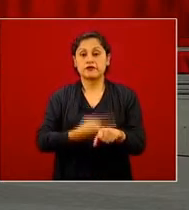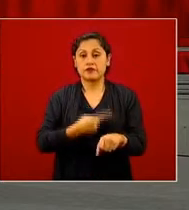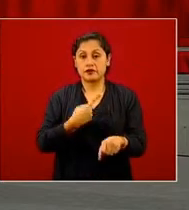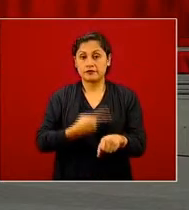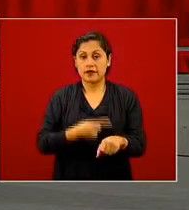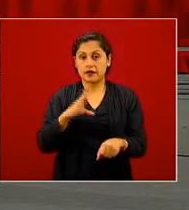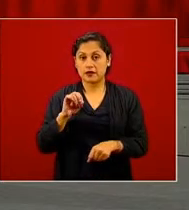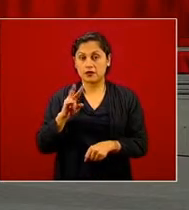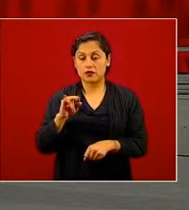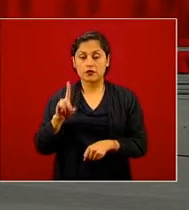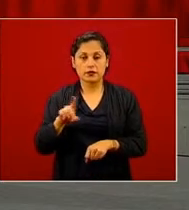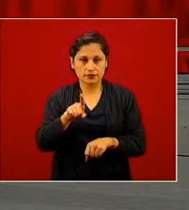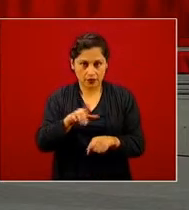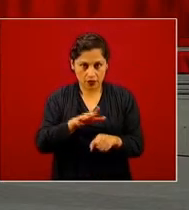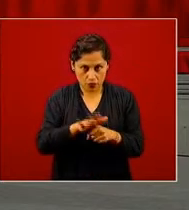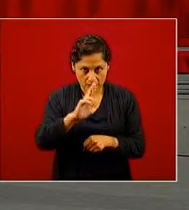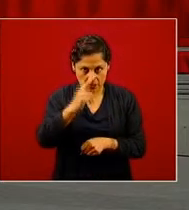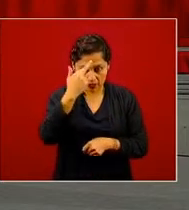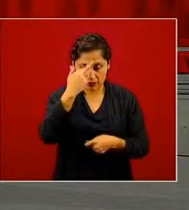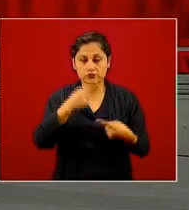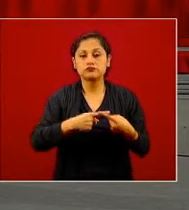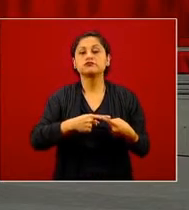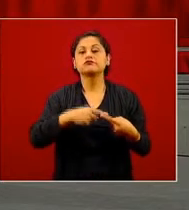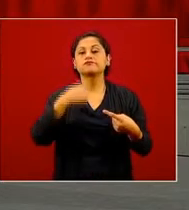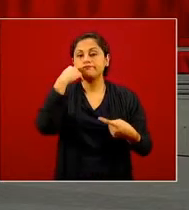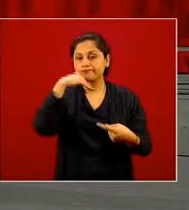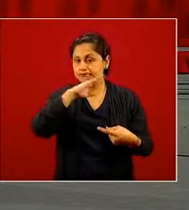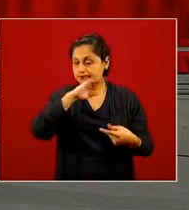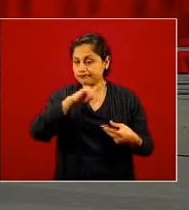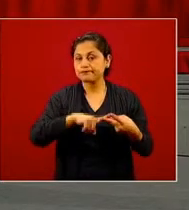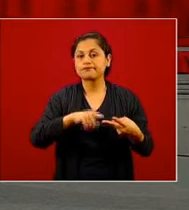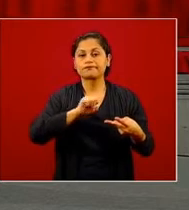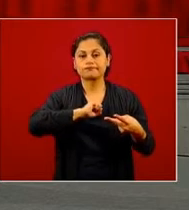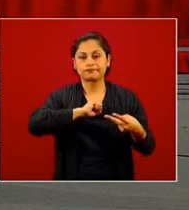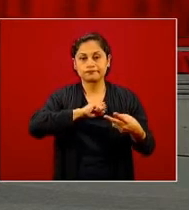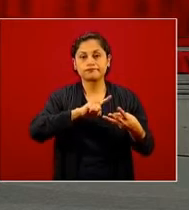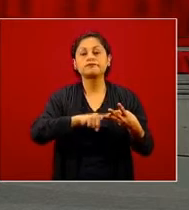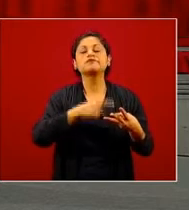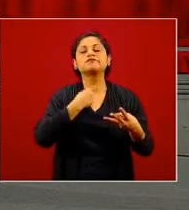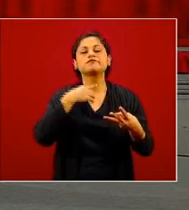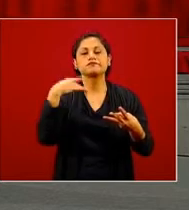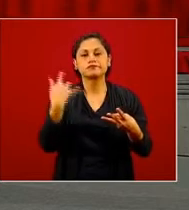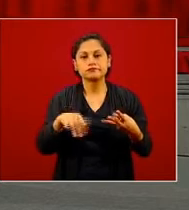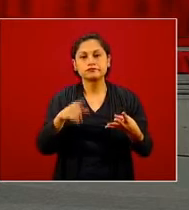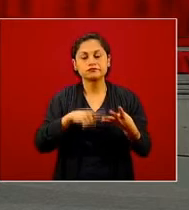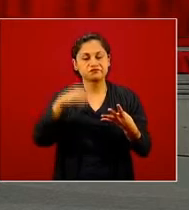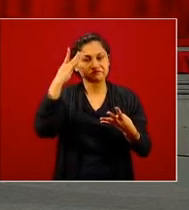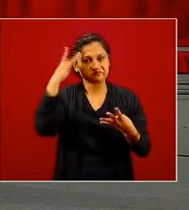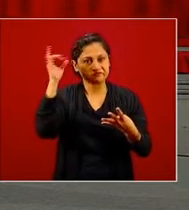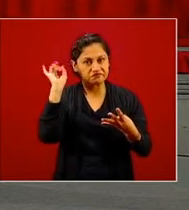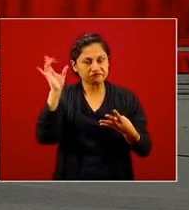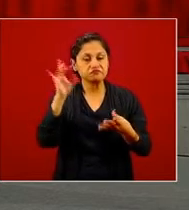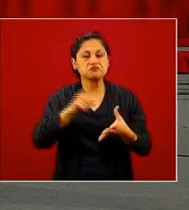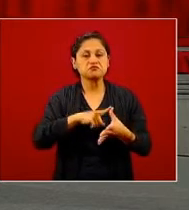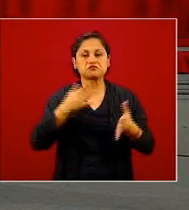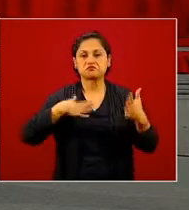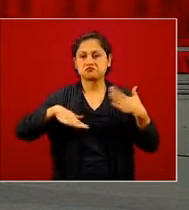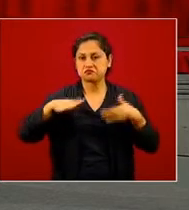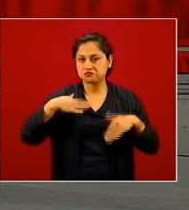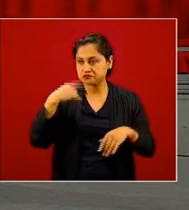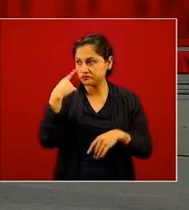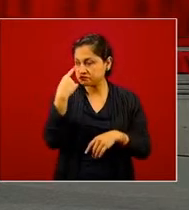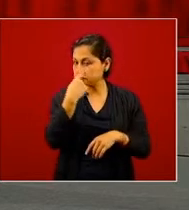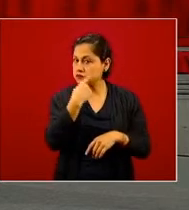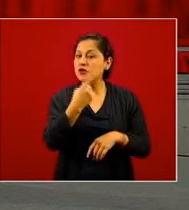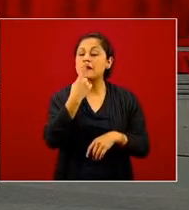with symptoms, COVID symptoms. Let's remind that those symptoms are fever, sore throat. We can also start with body